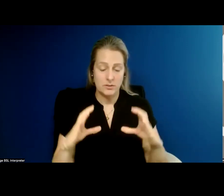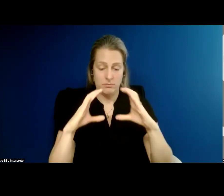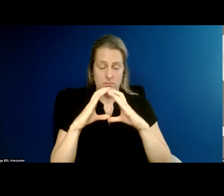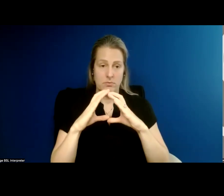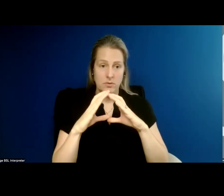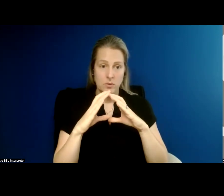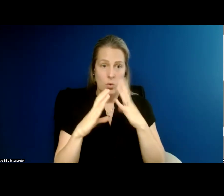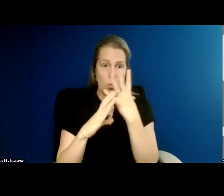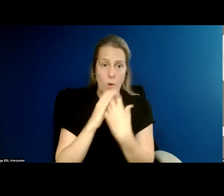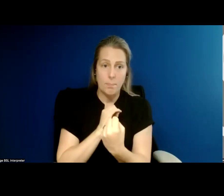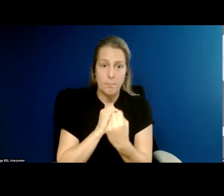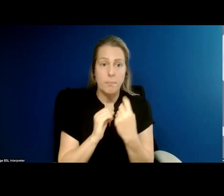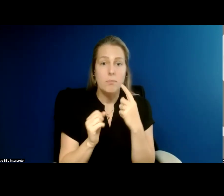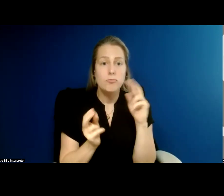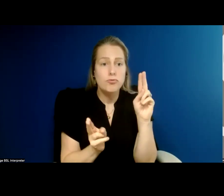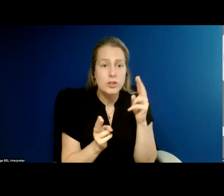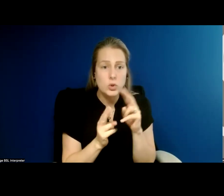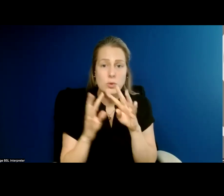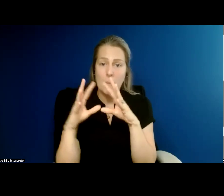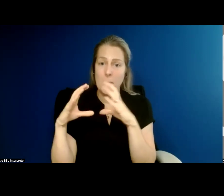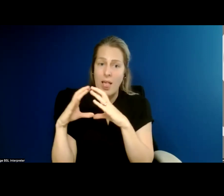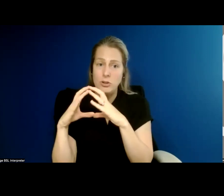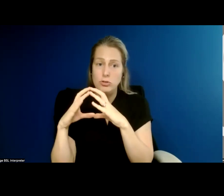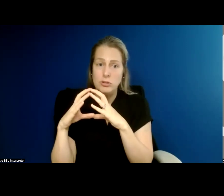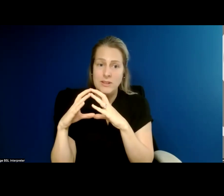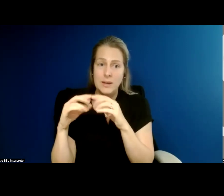reduce overshoot of planetary boundaries and meet all people.